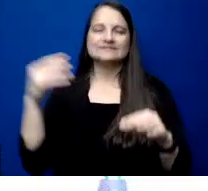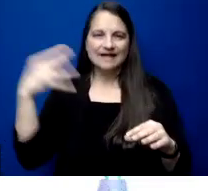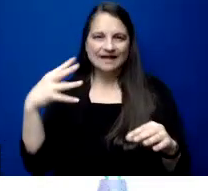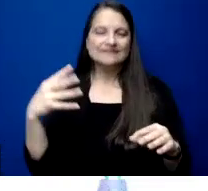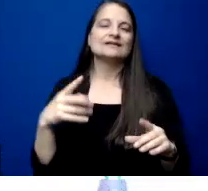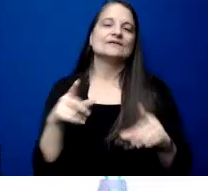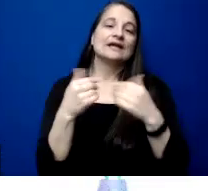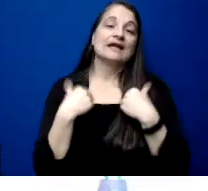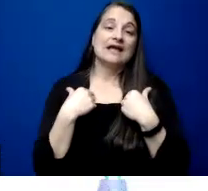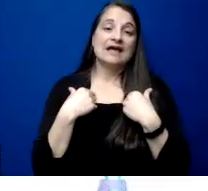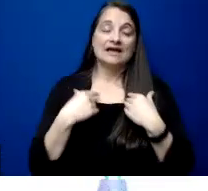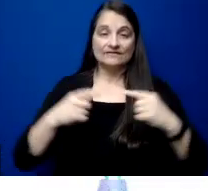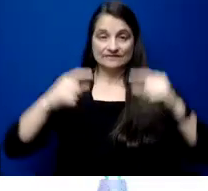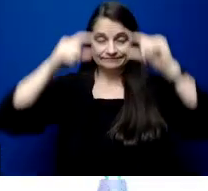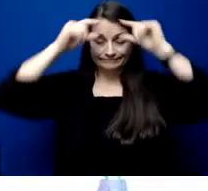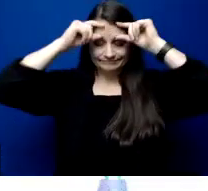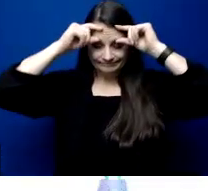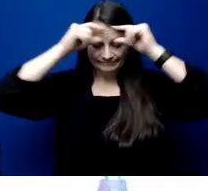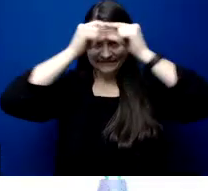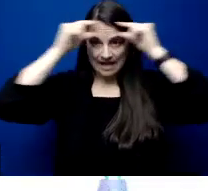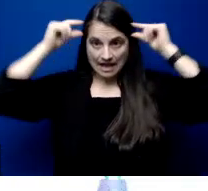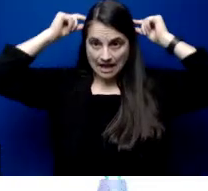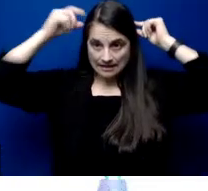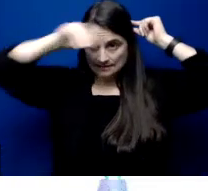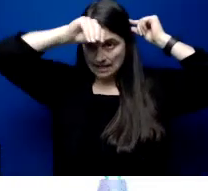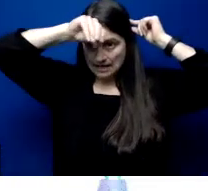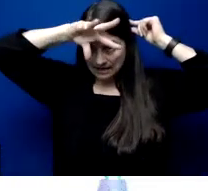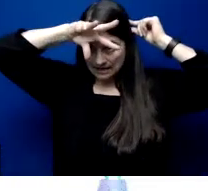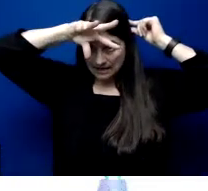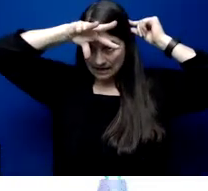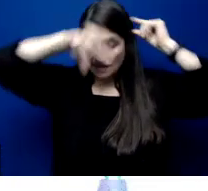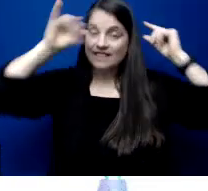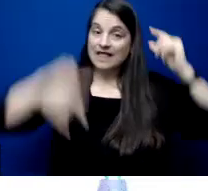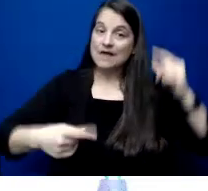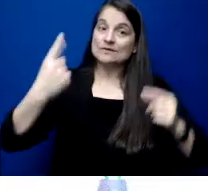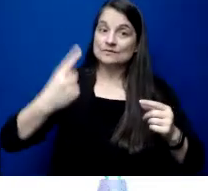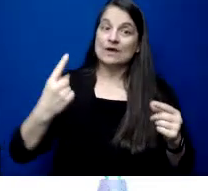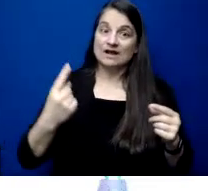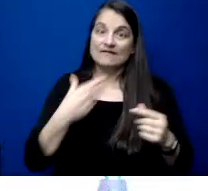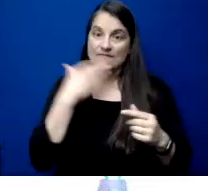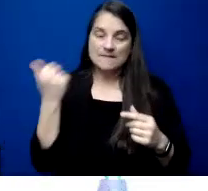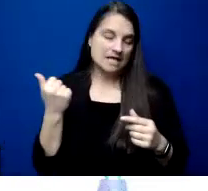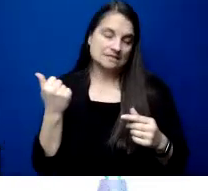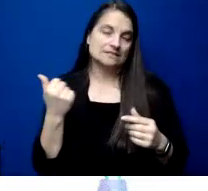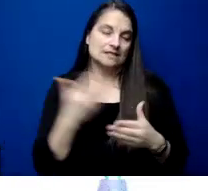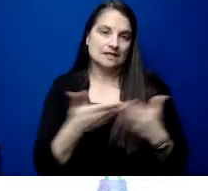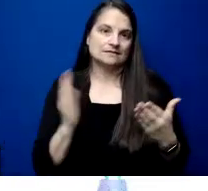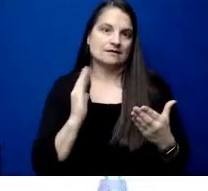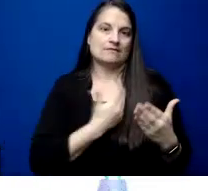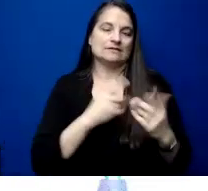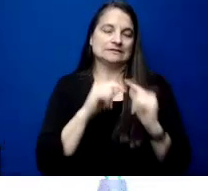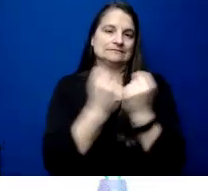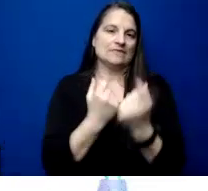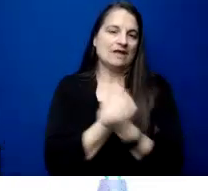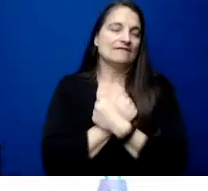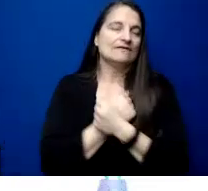have a headset on this slide. Was one of our team's favorite pieces of AT because you can use it for all kinds of outdoor recreation. You can use